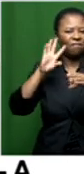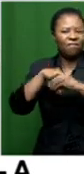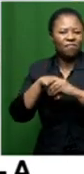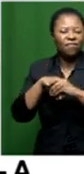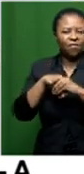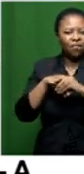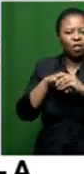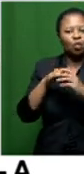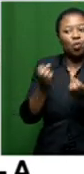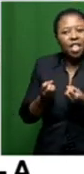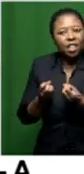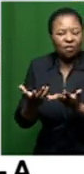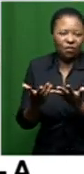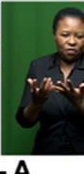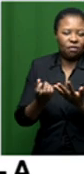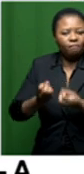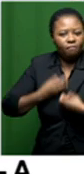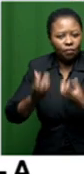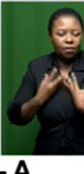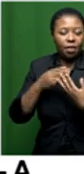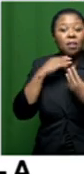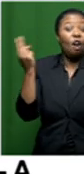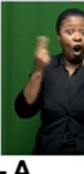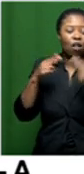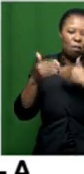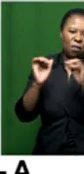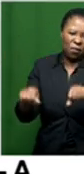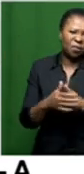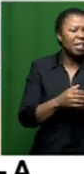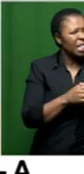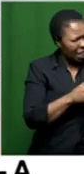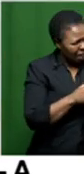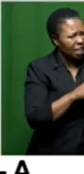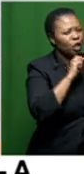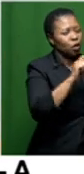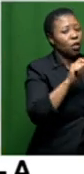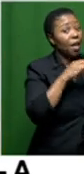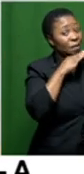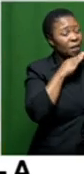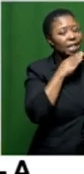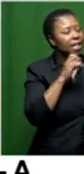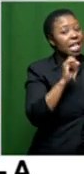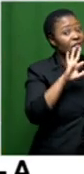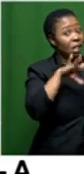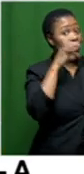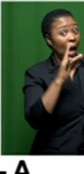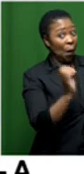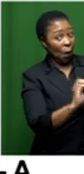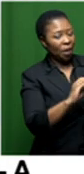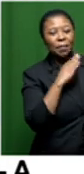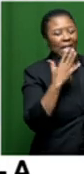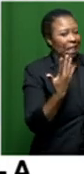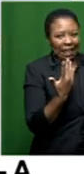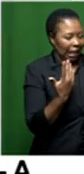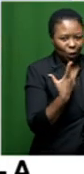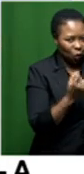be resourceful, and that's also a part of the art making process. And I don't think you could have done it without being spiritual about it, because home is where your spirit is. It is. Do